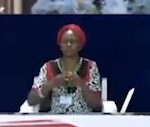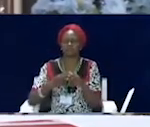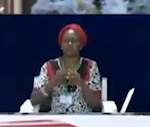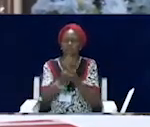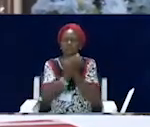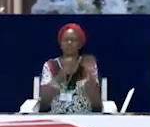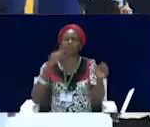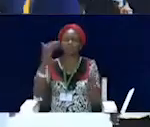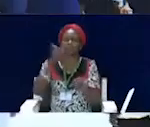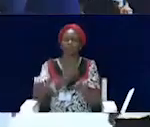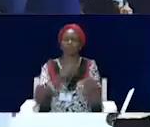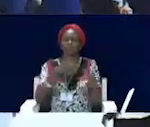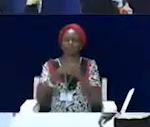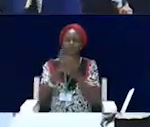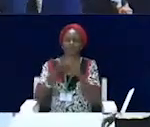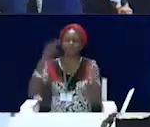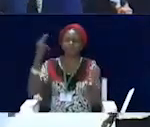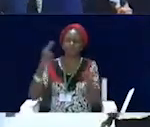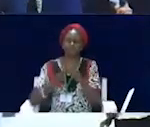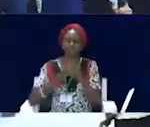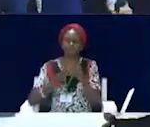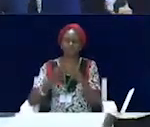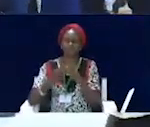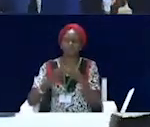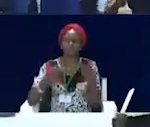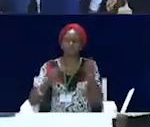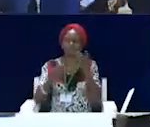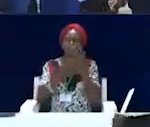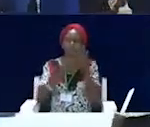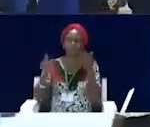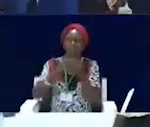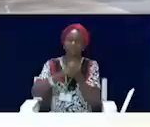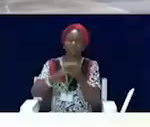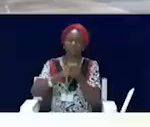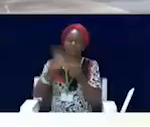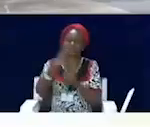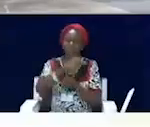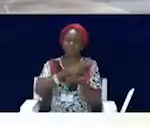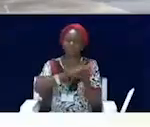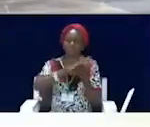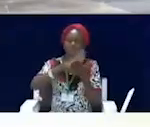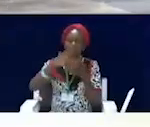Save their souls. Let your blood wash them clean.